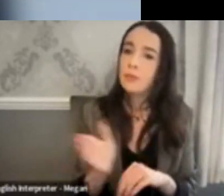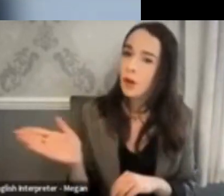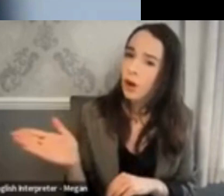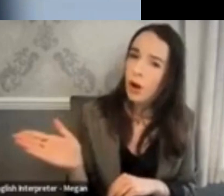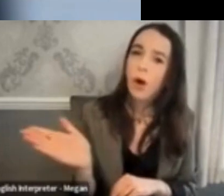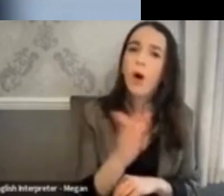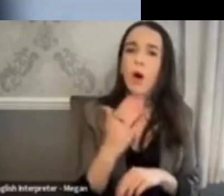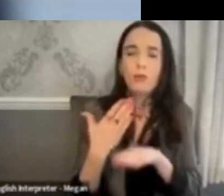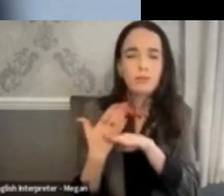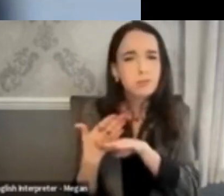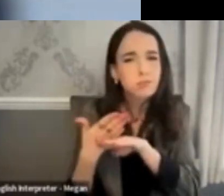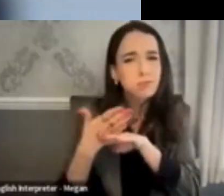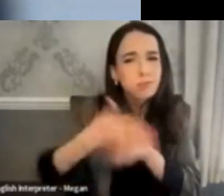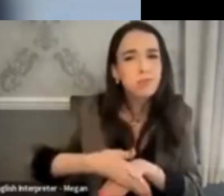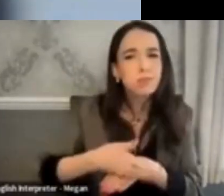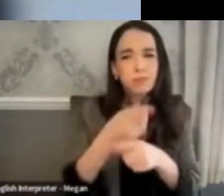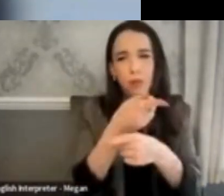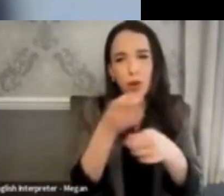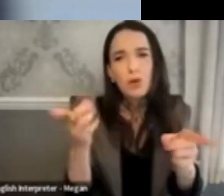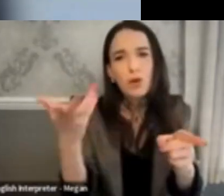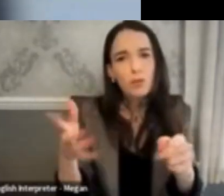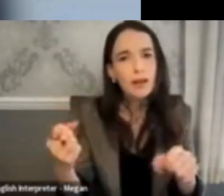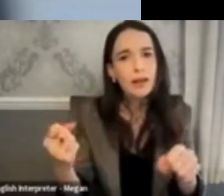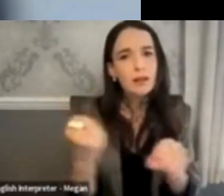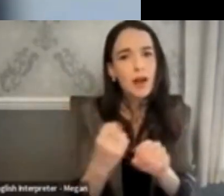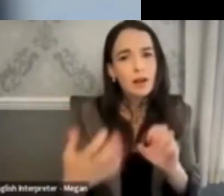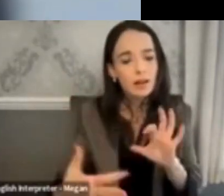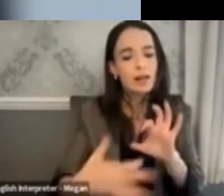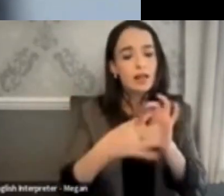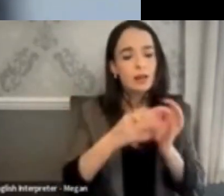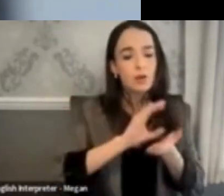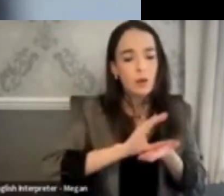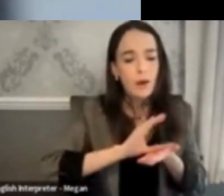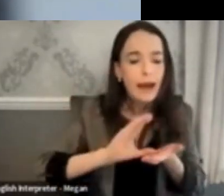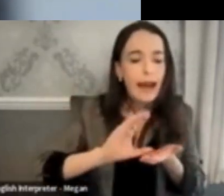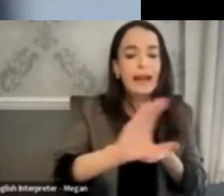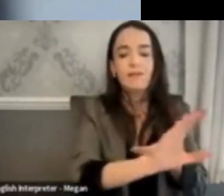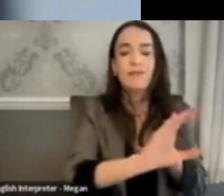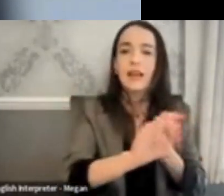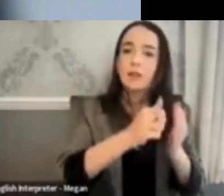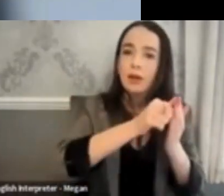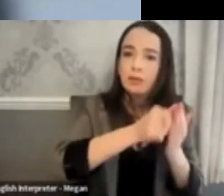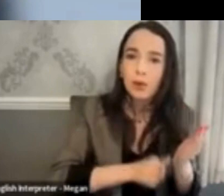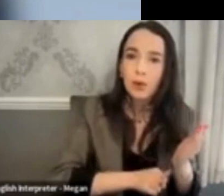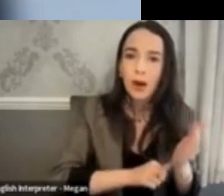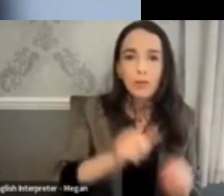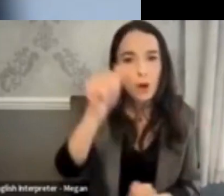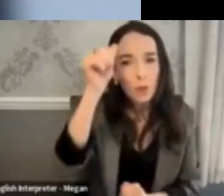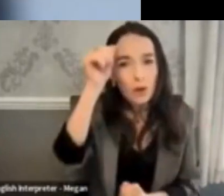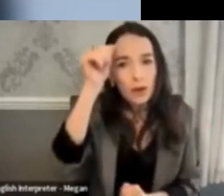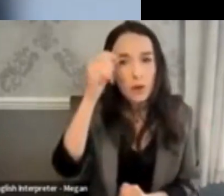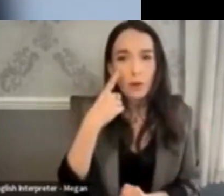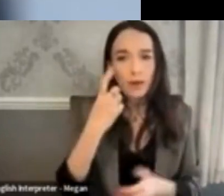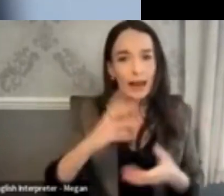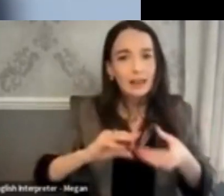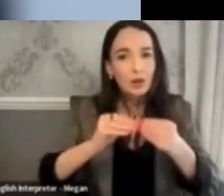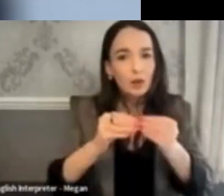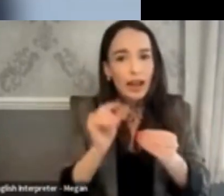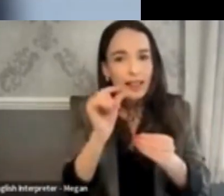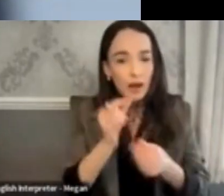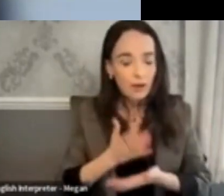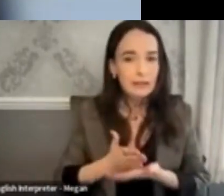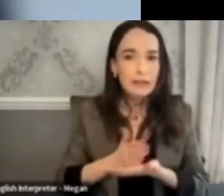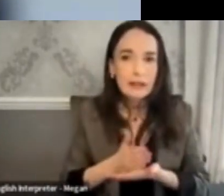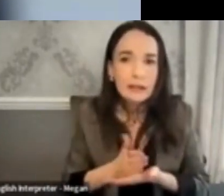by you all for the investment programme. We're really mindful that this creates uncertainty, and I want to just give my personal